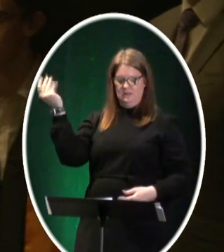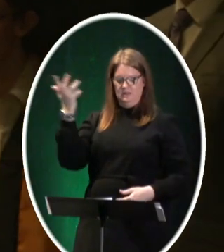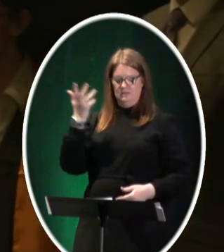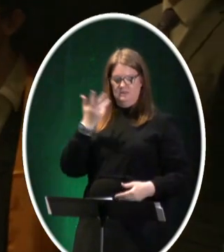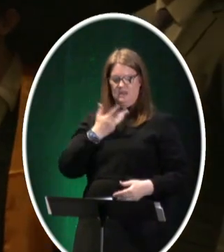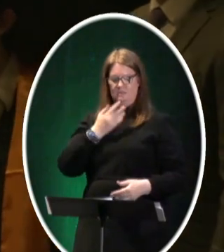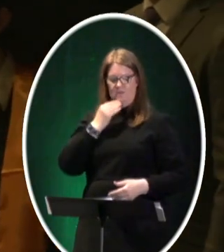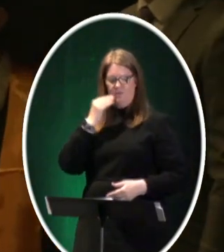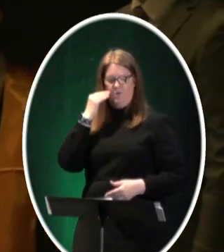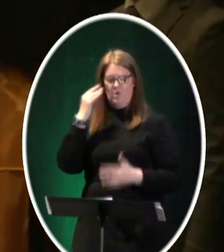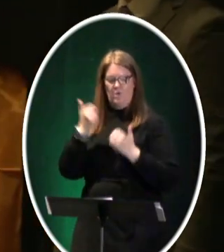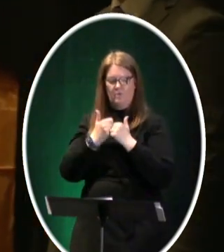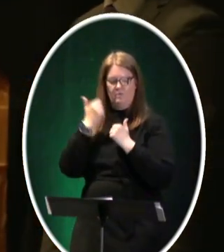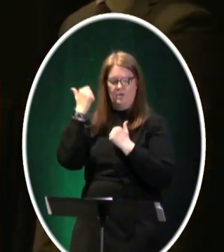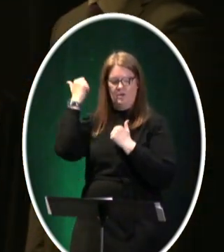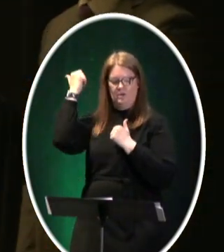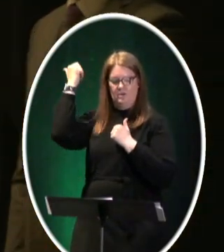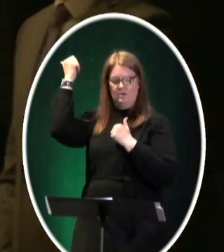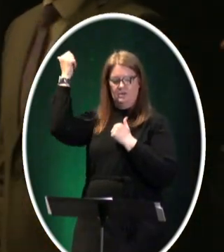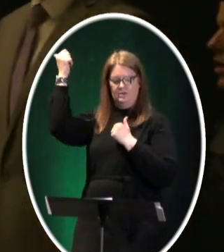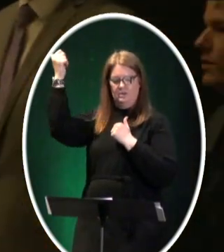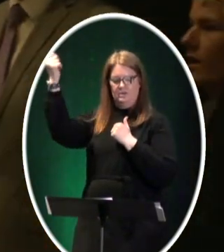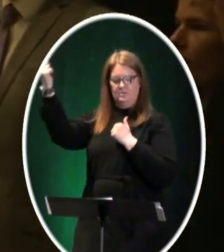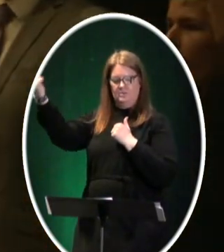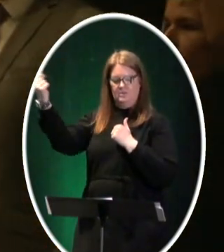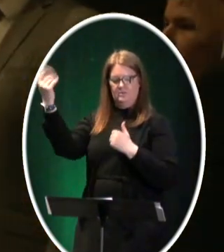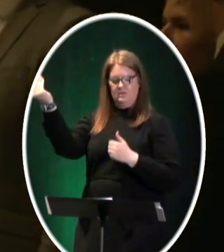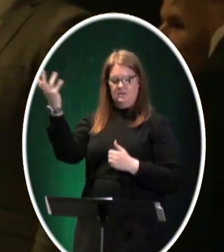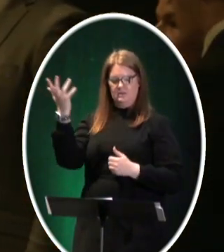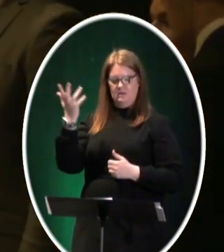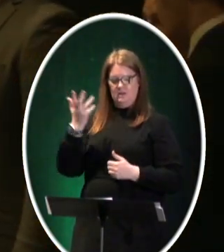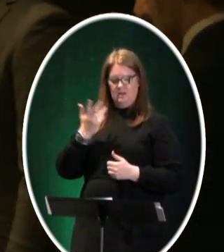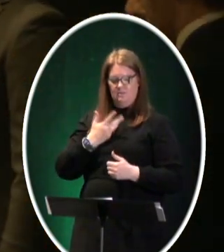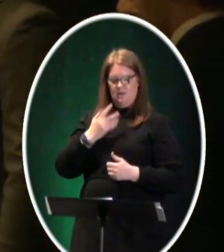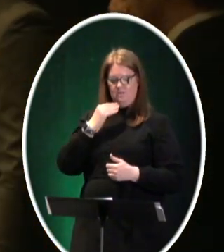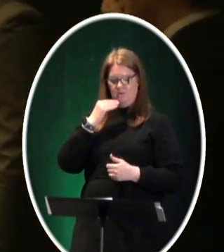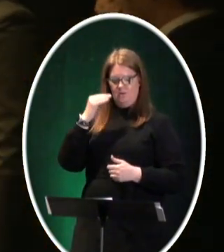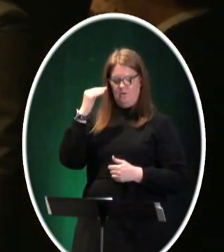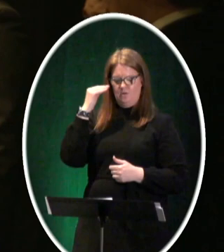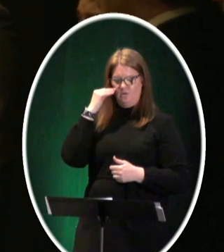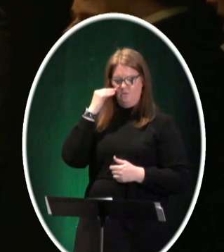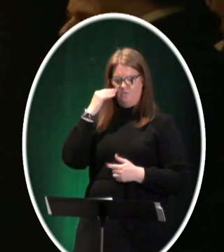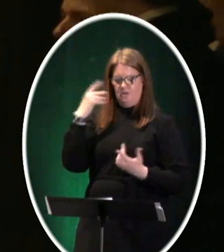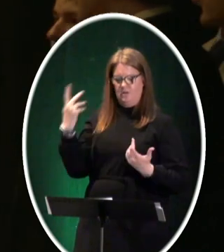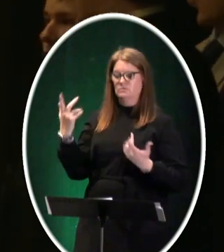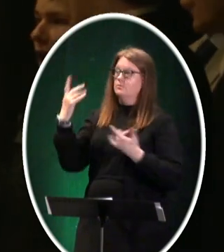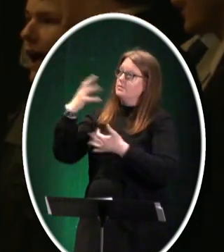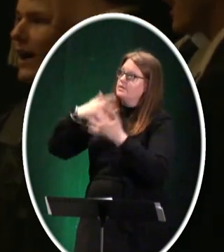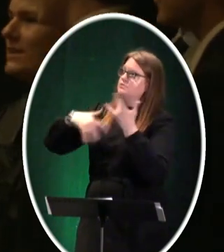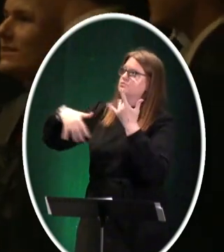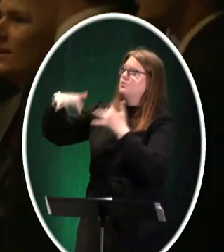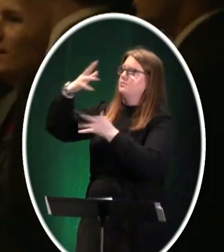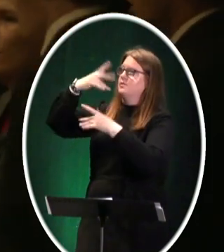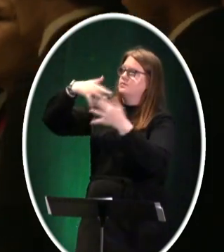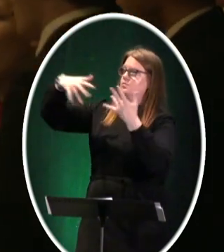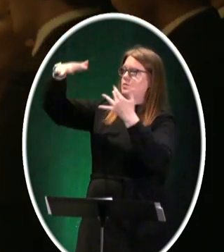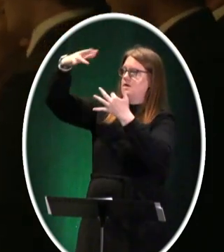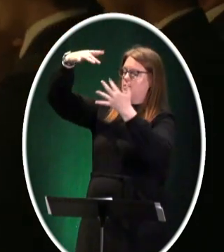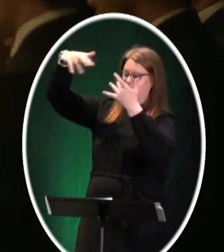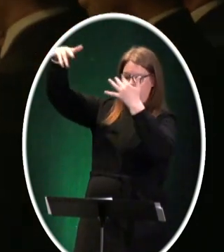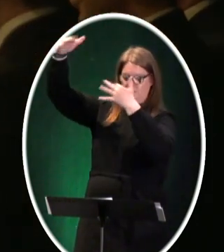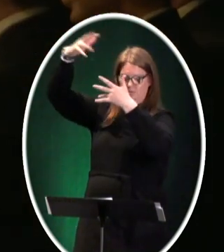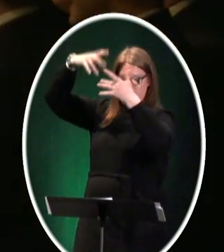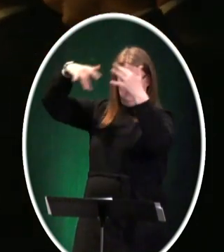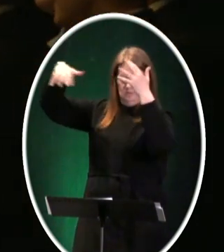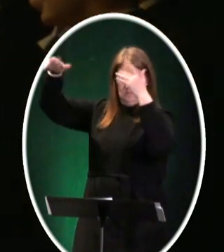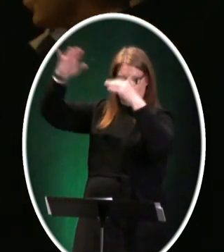far away. And they tell me of a home where the storm clouds rise. Oh, they tell,